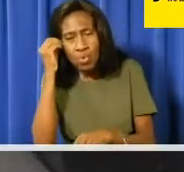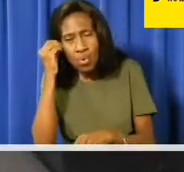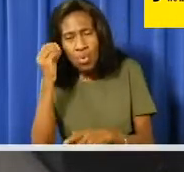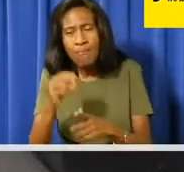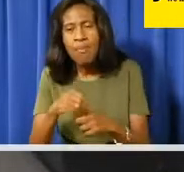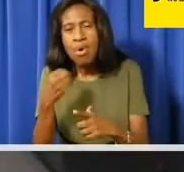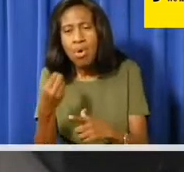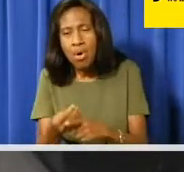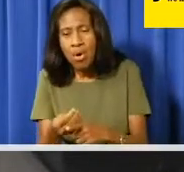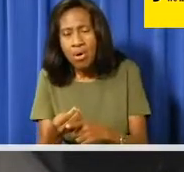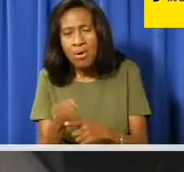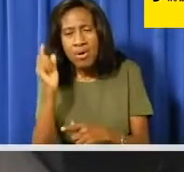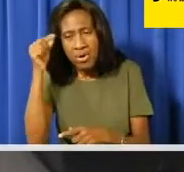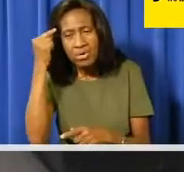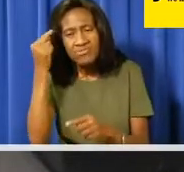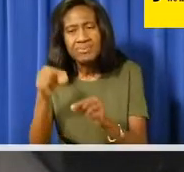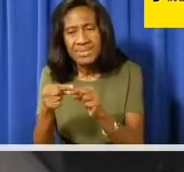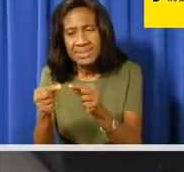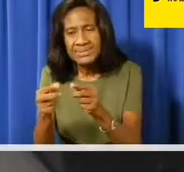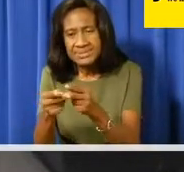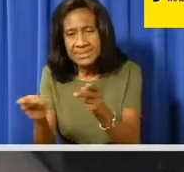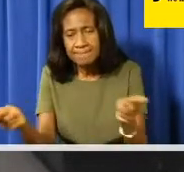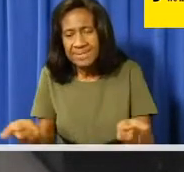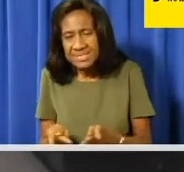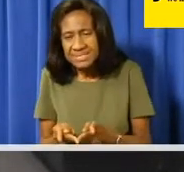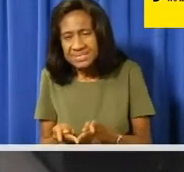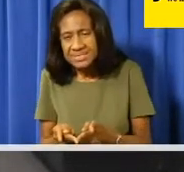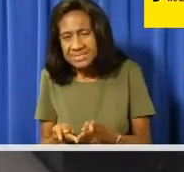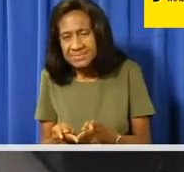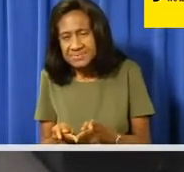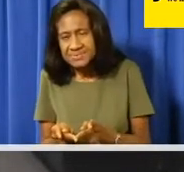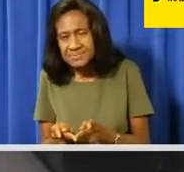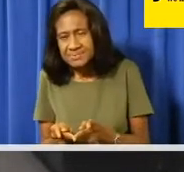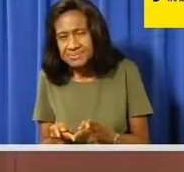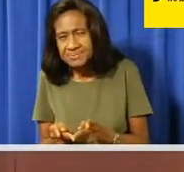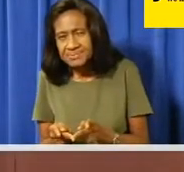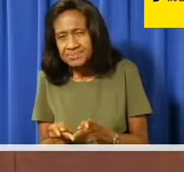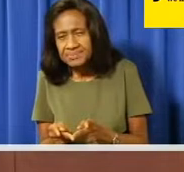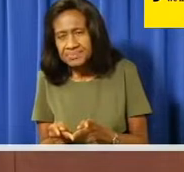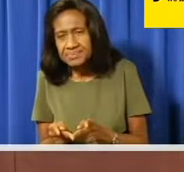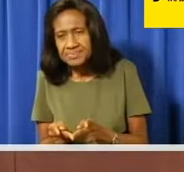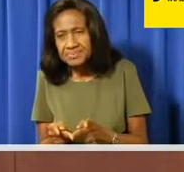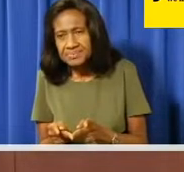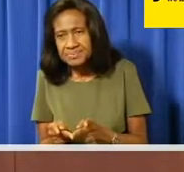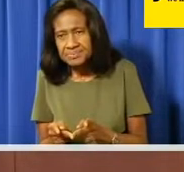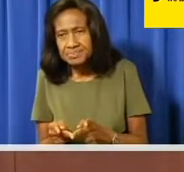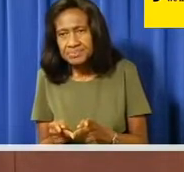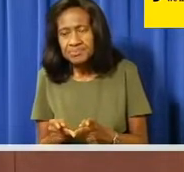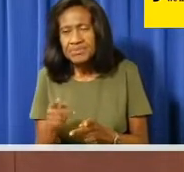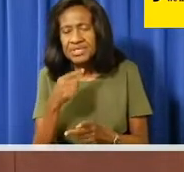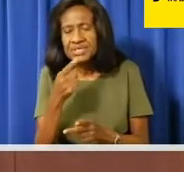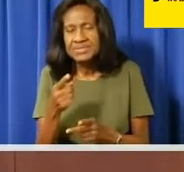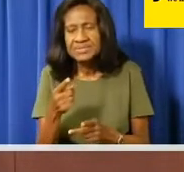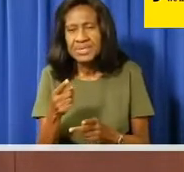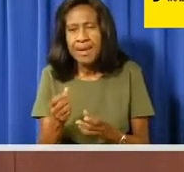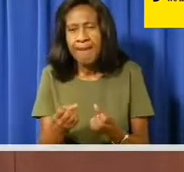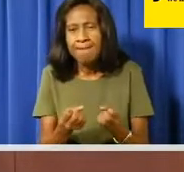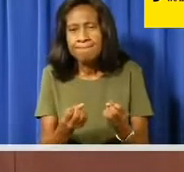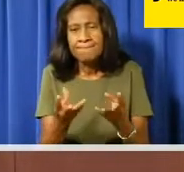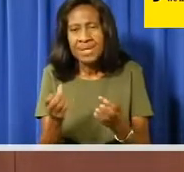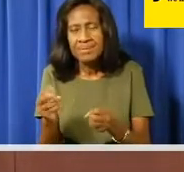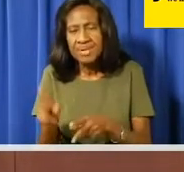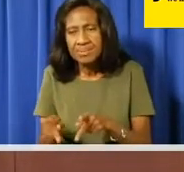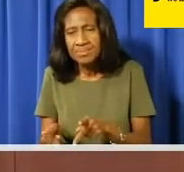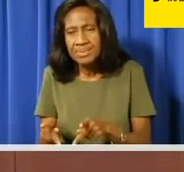homes or government facilities? The majority of the persons that are isolation are present isolating at home. We still have a percentage of